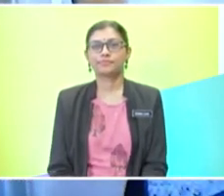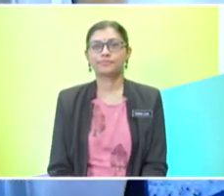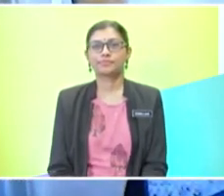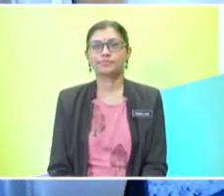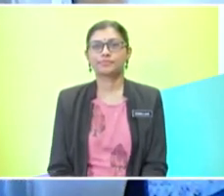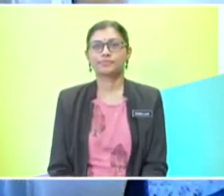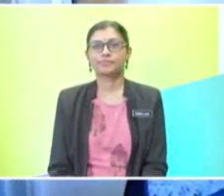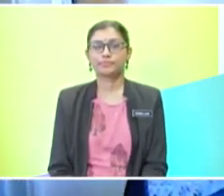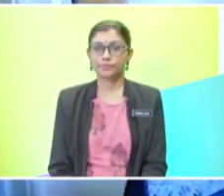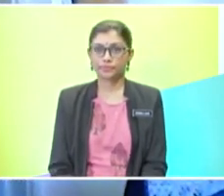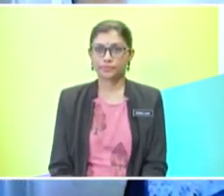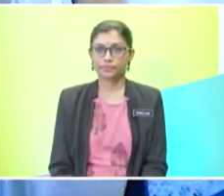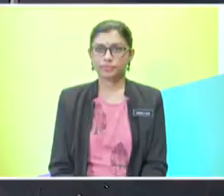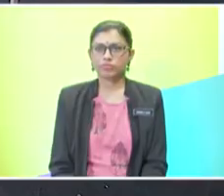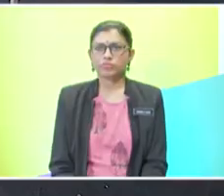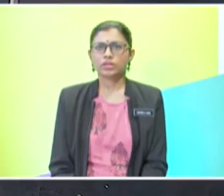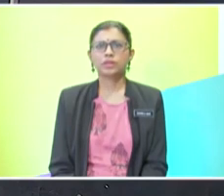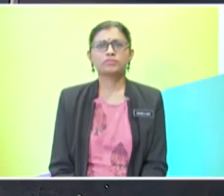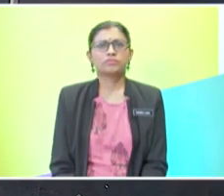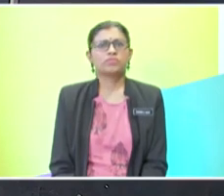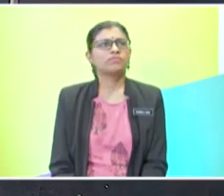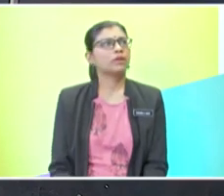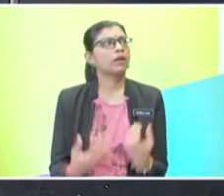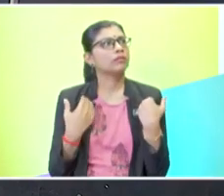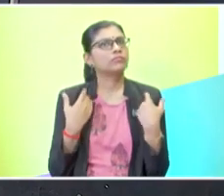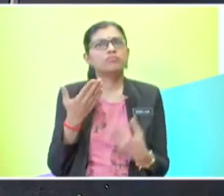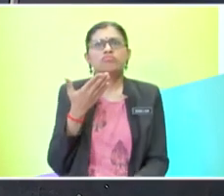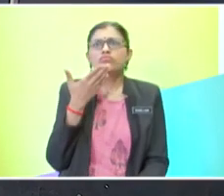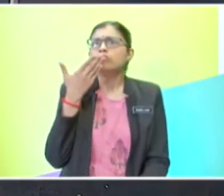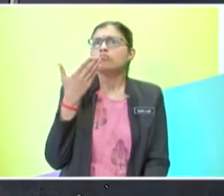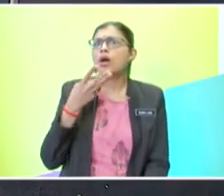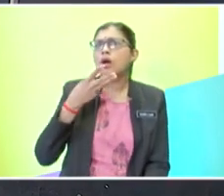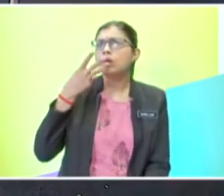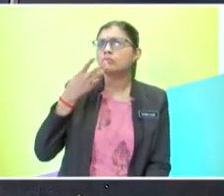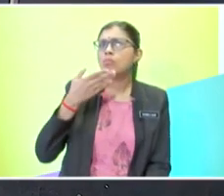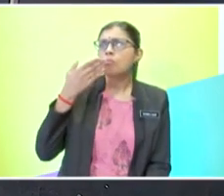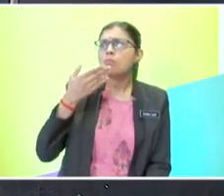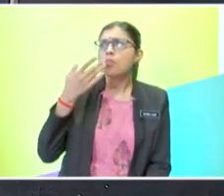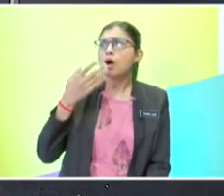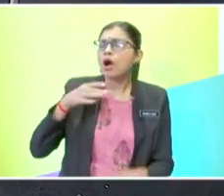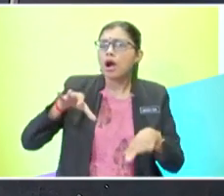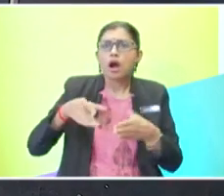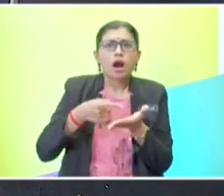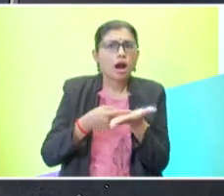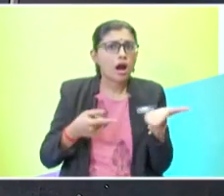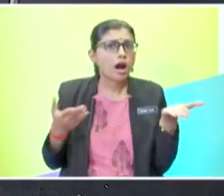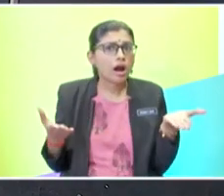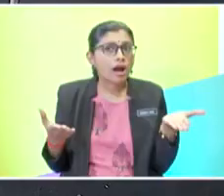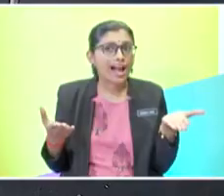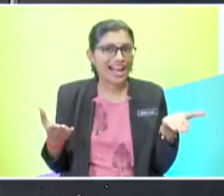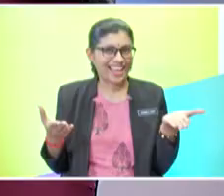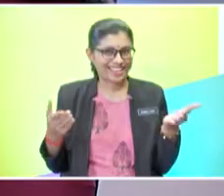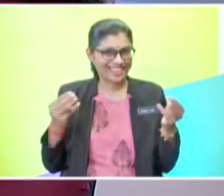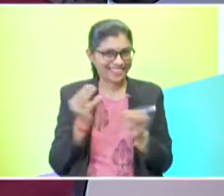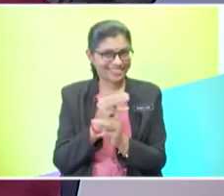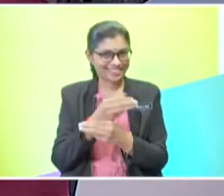interpreter. So, Mr. Warid, something smells delicious. What are you doing there? Oh, Sean, I'm making